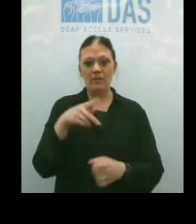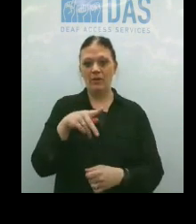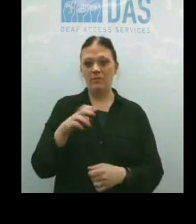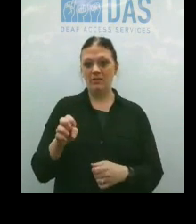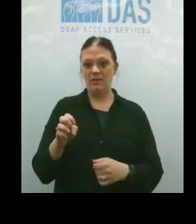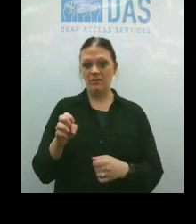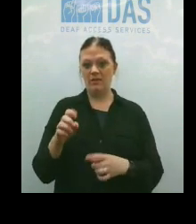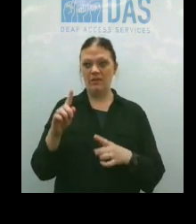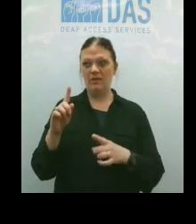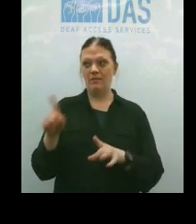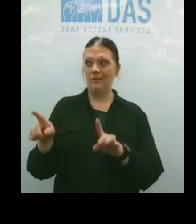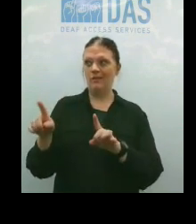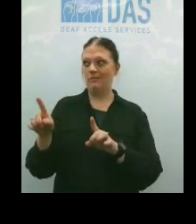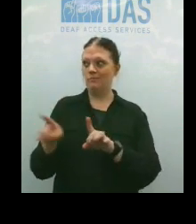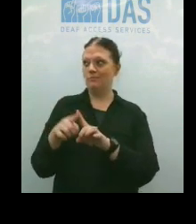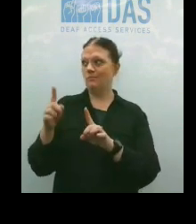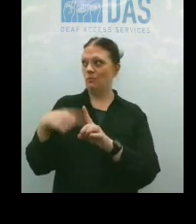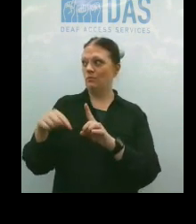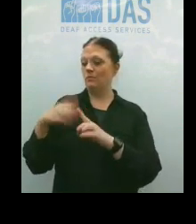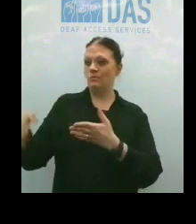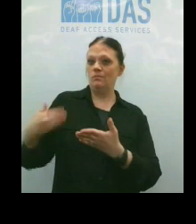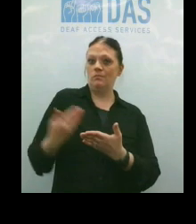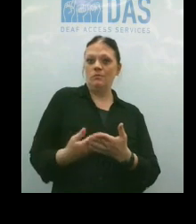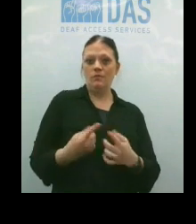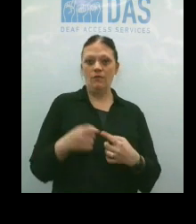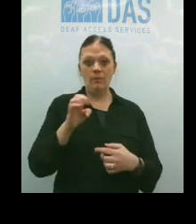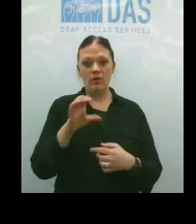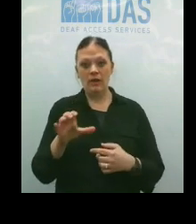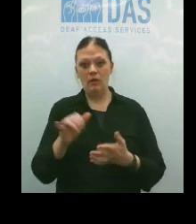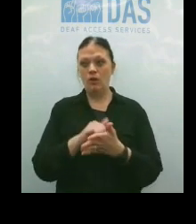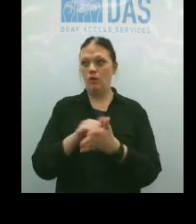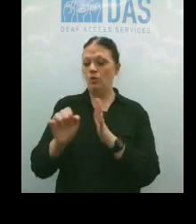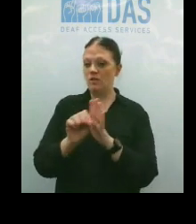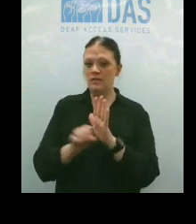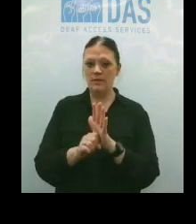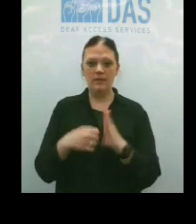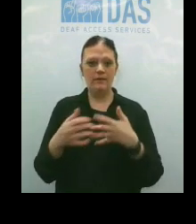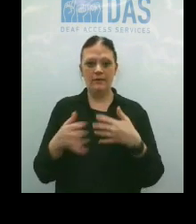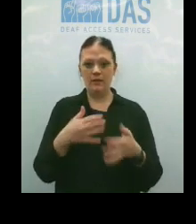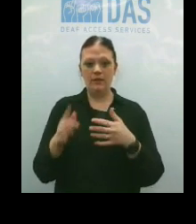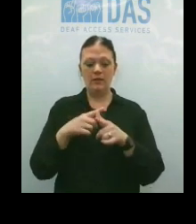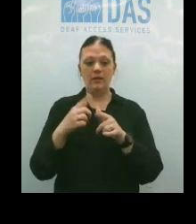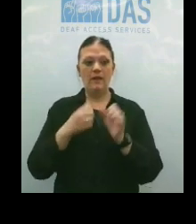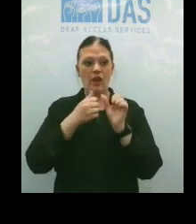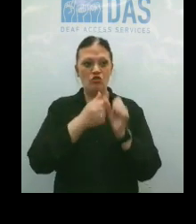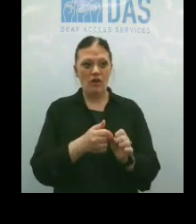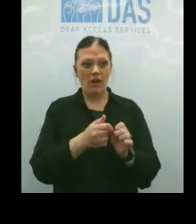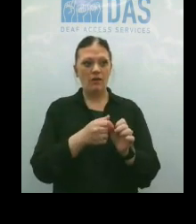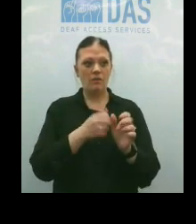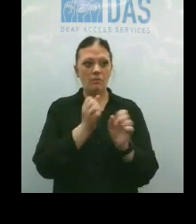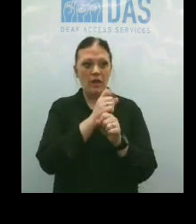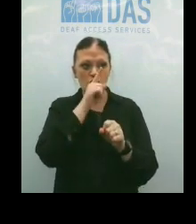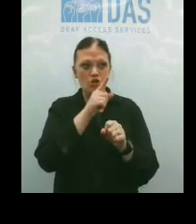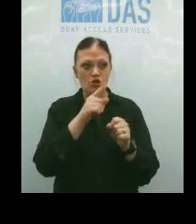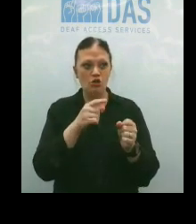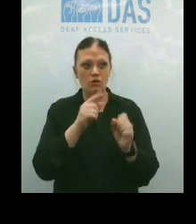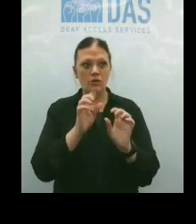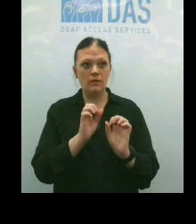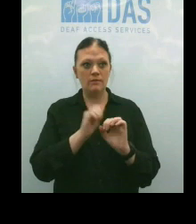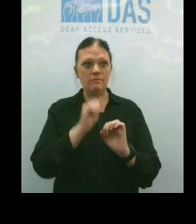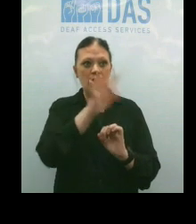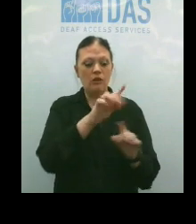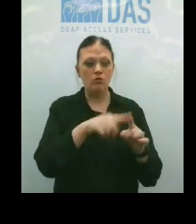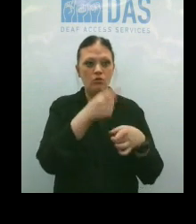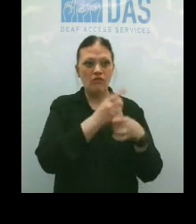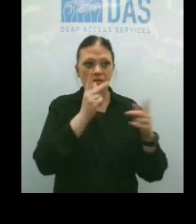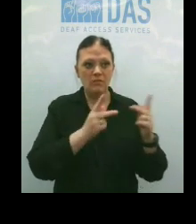as it comes in, whether it comes in from being acquired by Erie County or from New York State, and then tracking of it going out to ensure it goes to the right hands of the